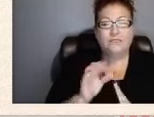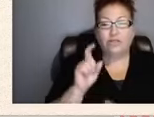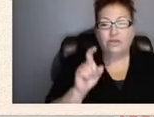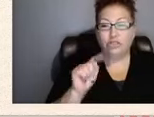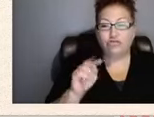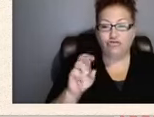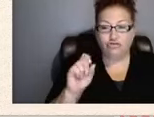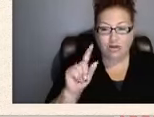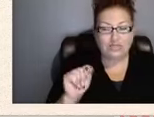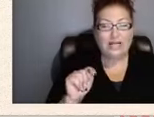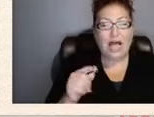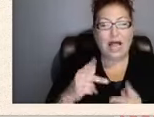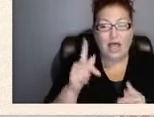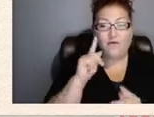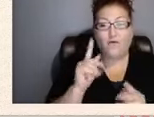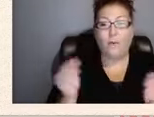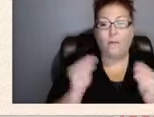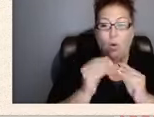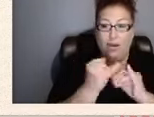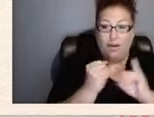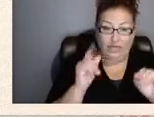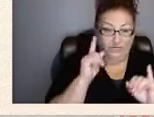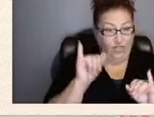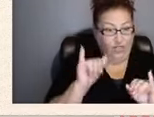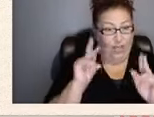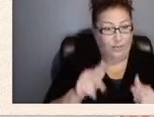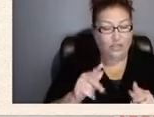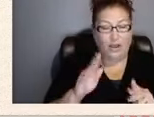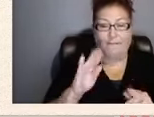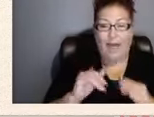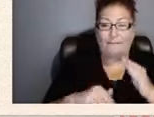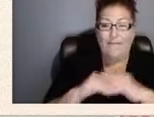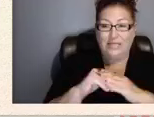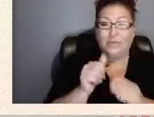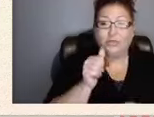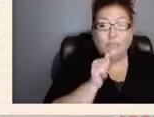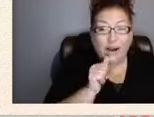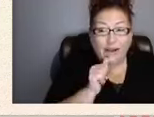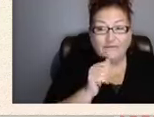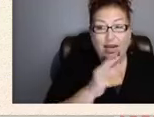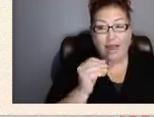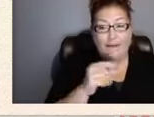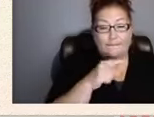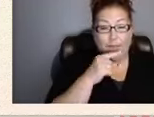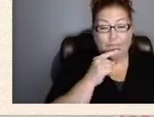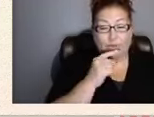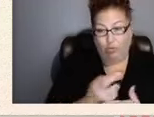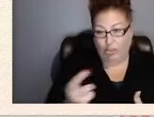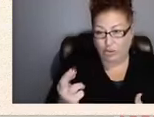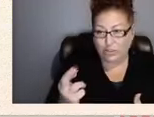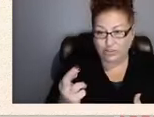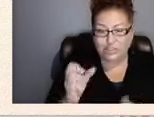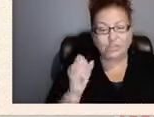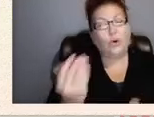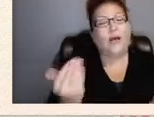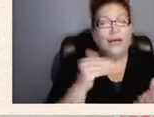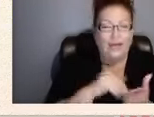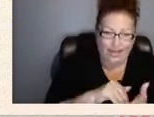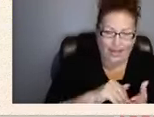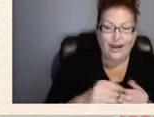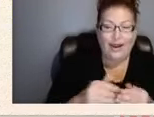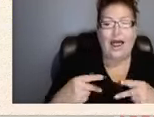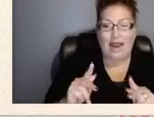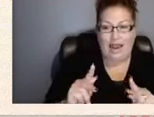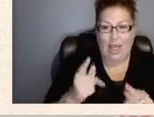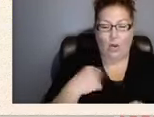independence for the individual by maximizing private and public resources. So again, allowing us to